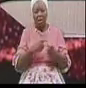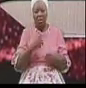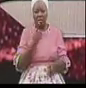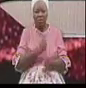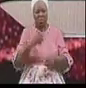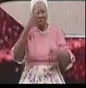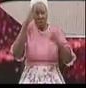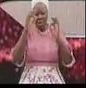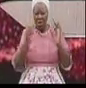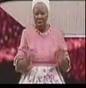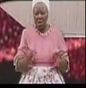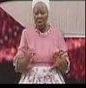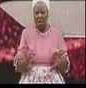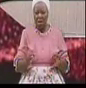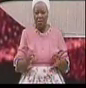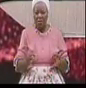Deliberately,